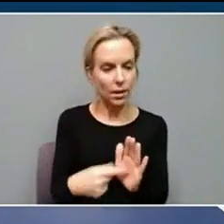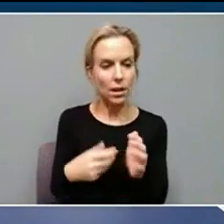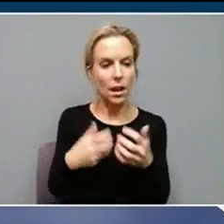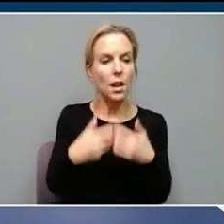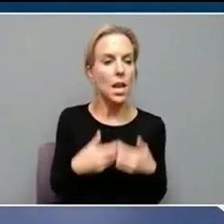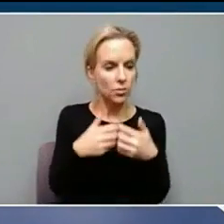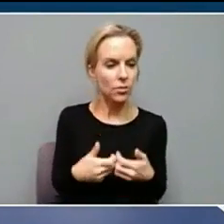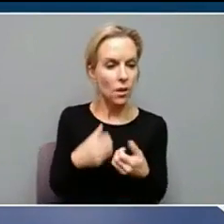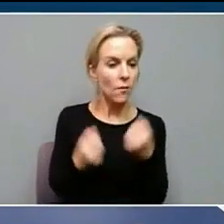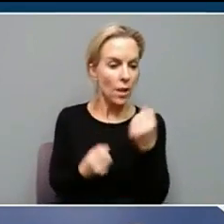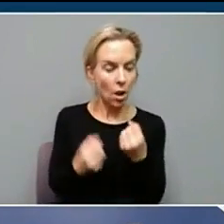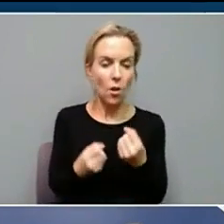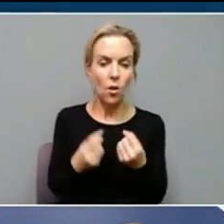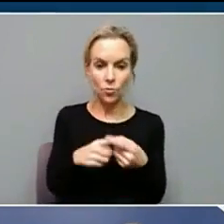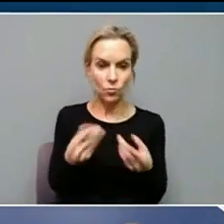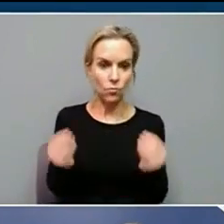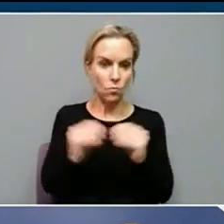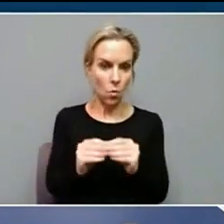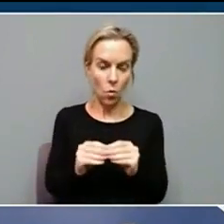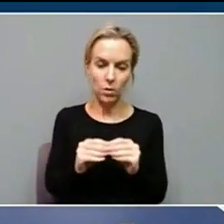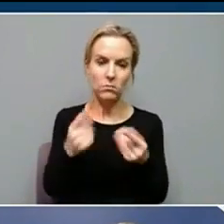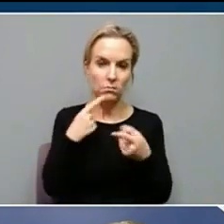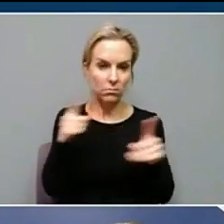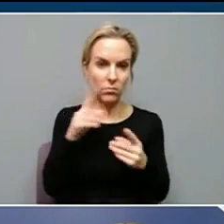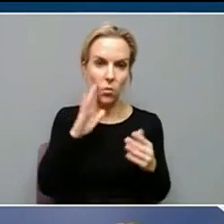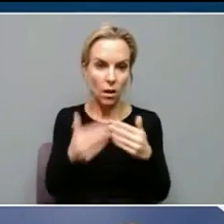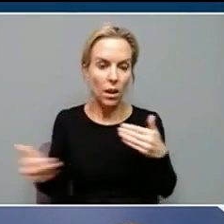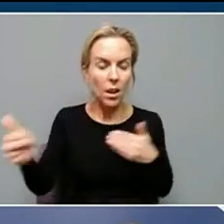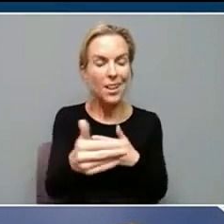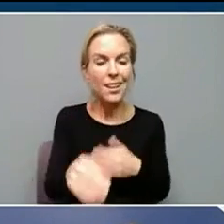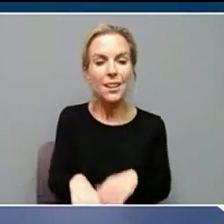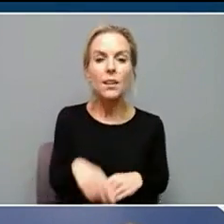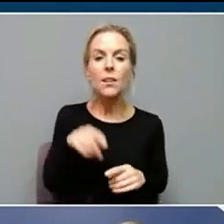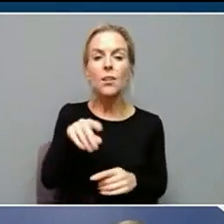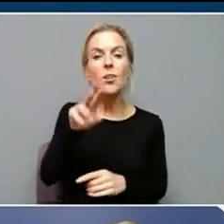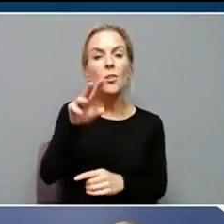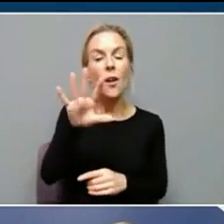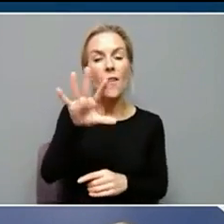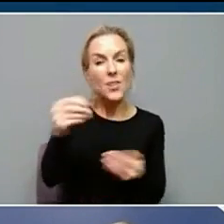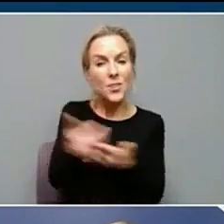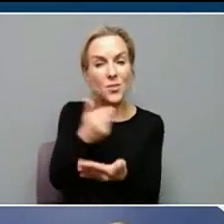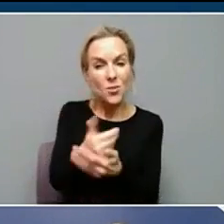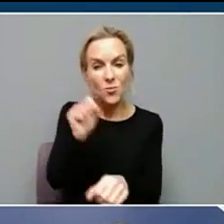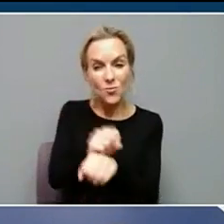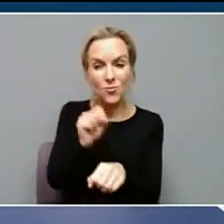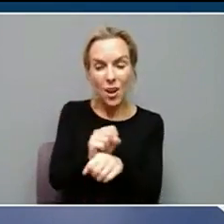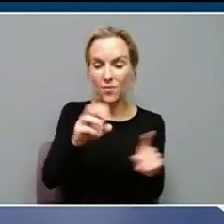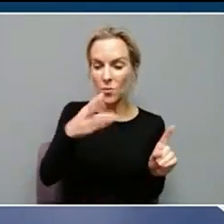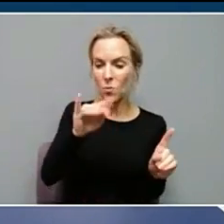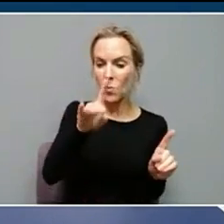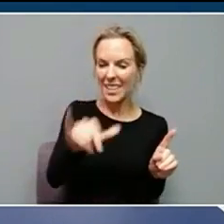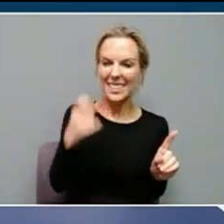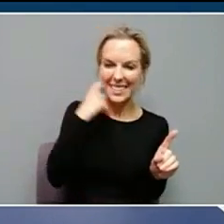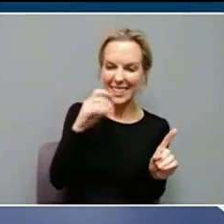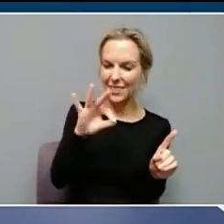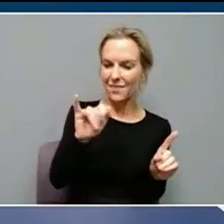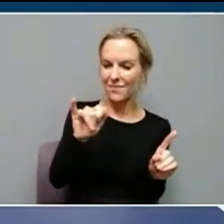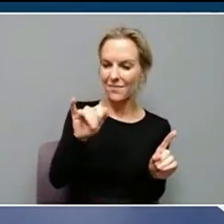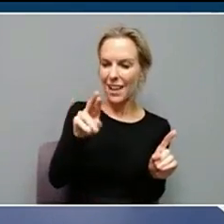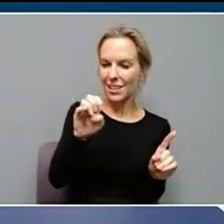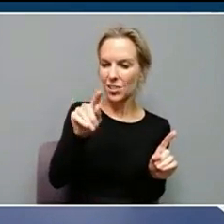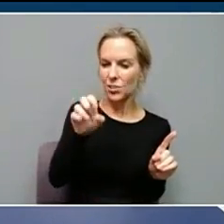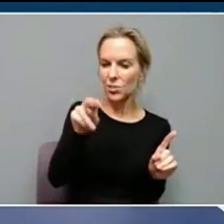come. Remember, we announced 250 new jobs in Whitley County for Firestone in that same